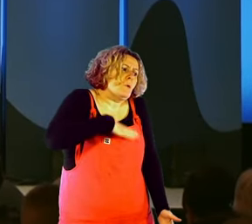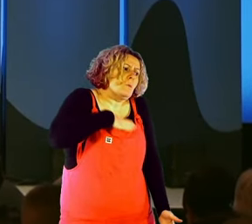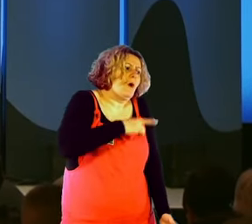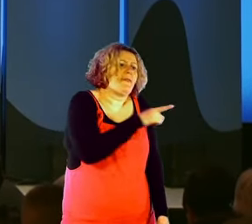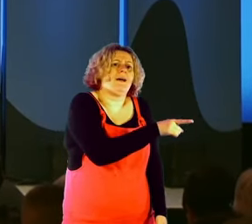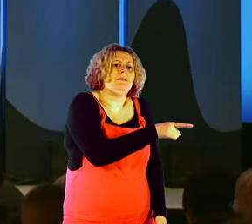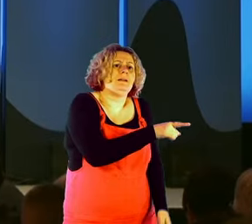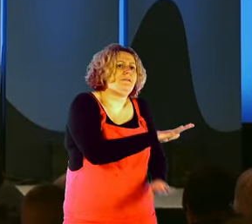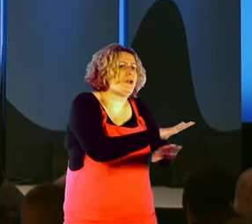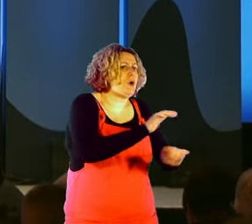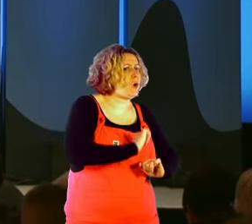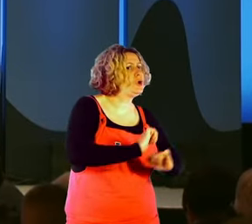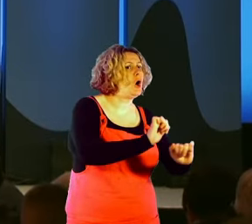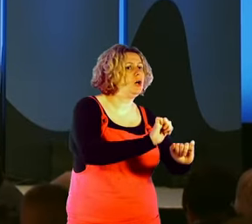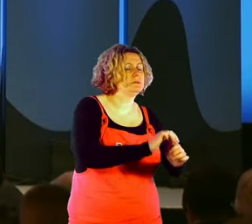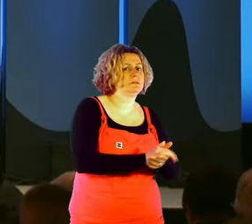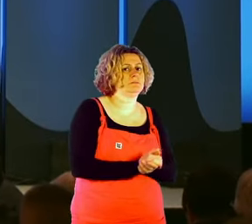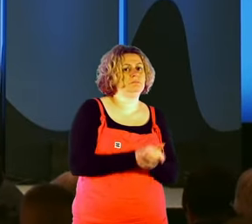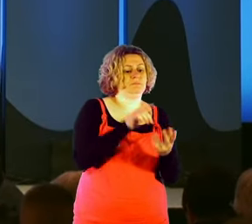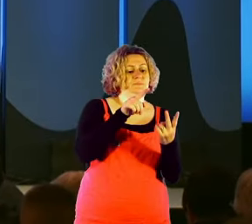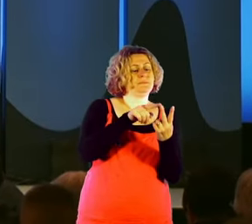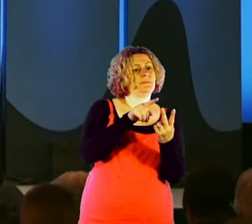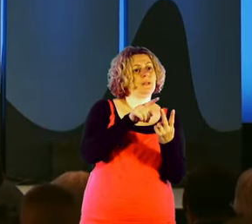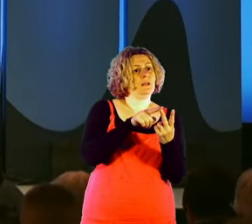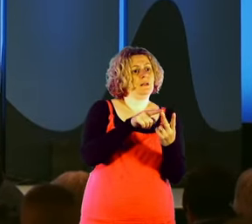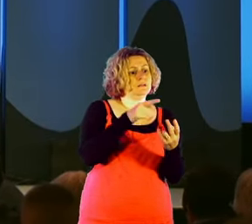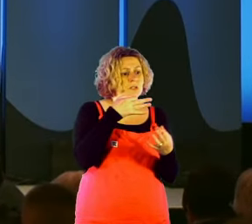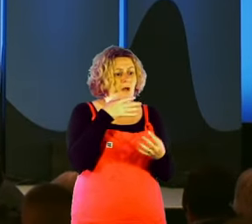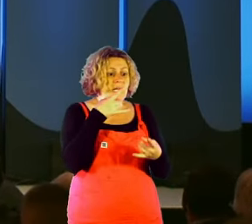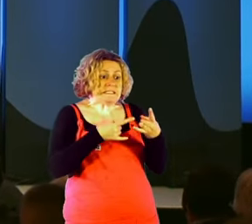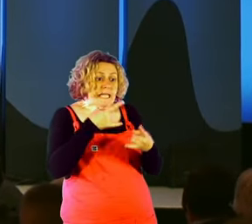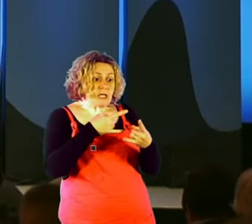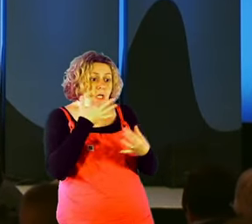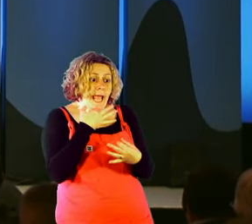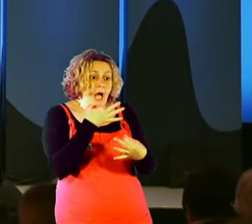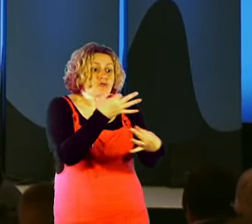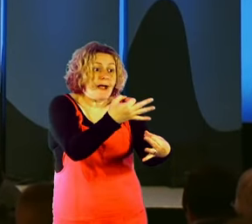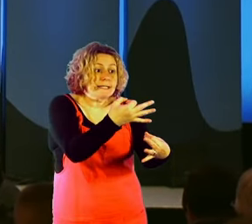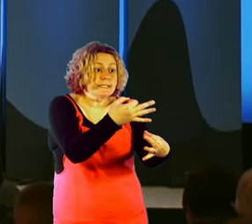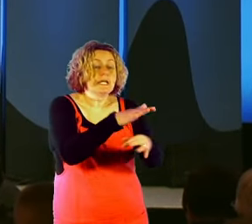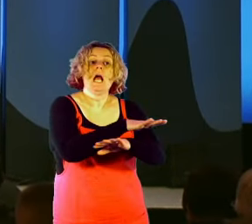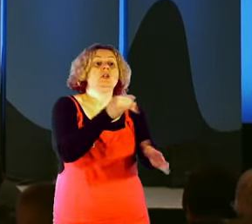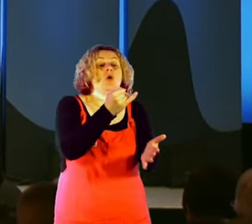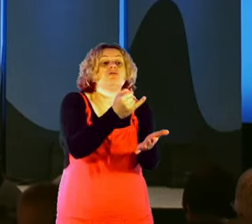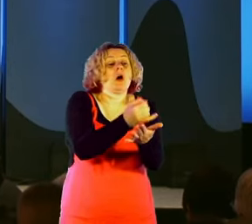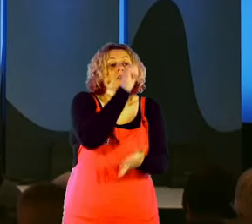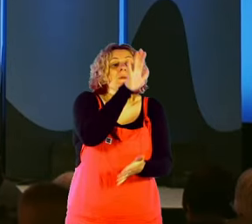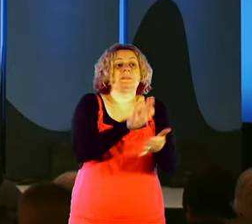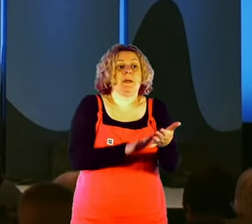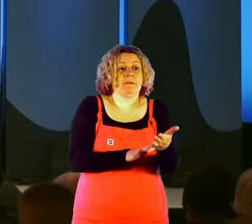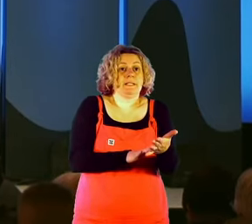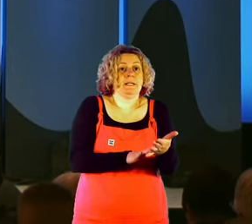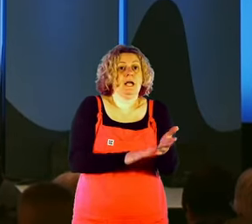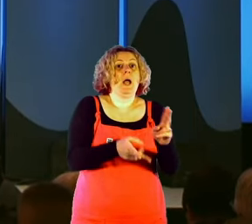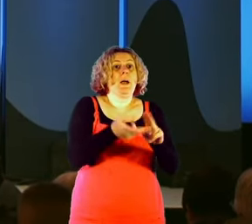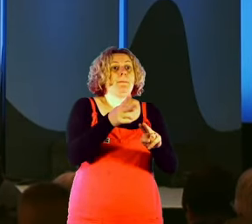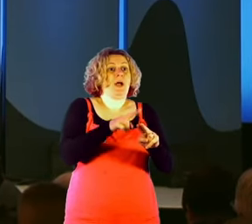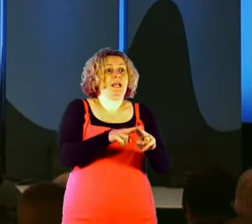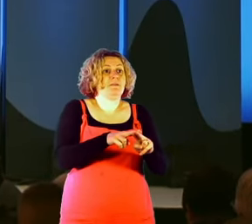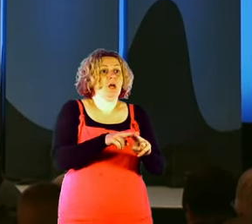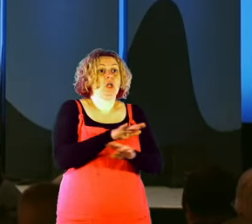wrong to experience sexual attraction, but it is totally wrong to lust after somebody you are not married to.